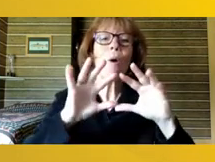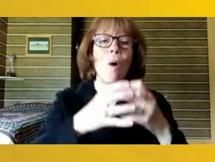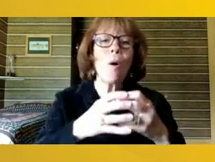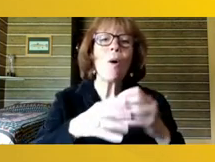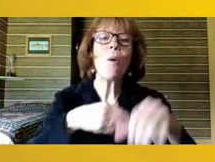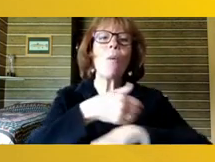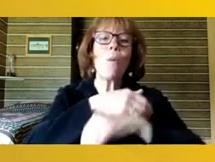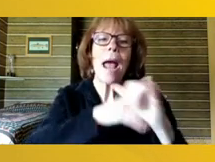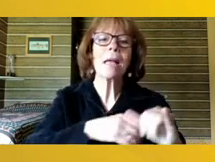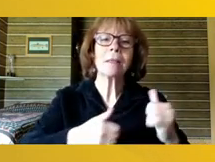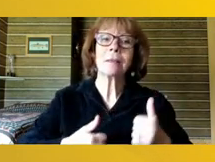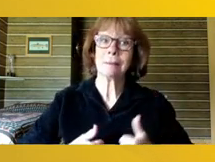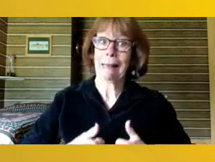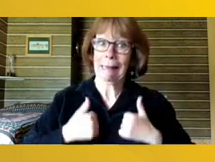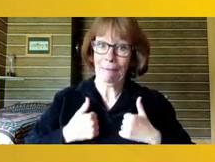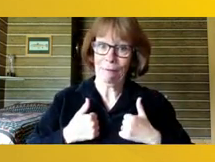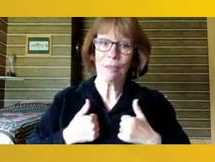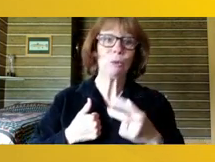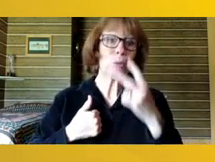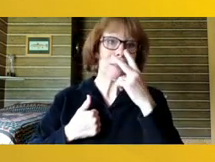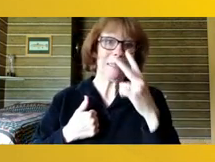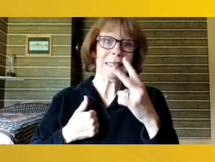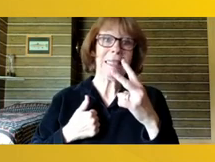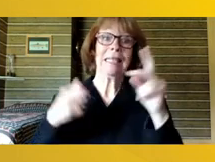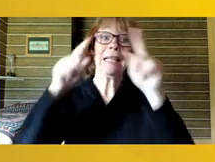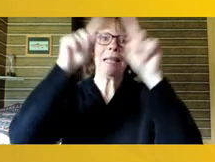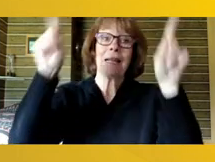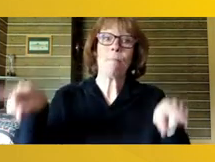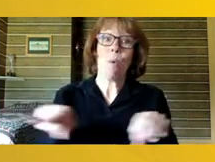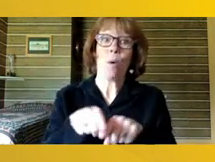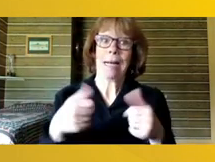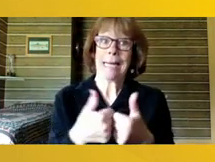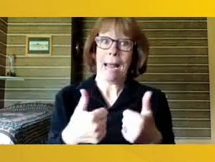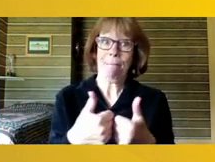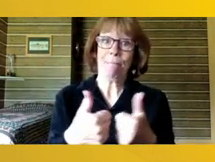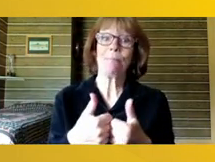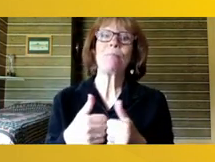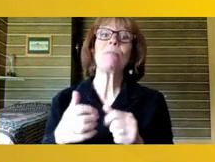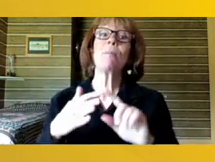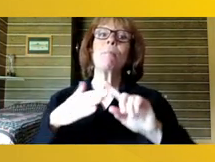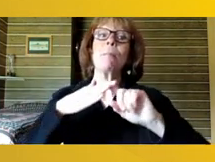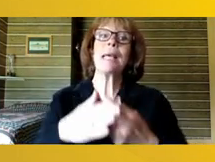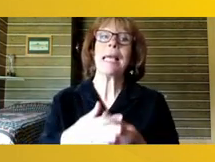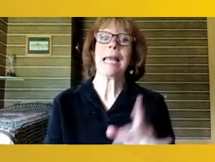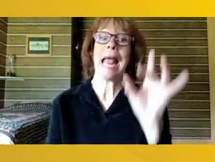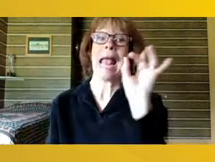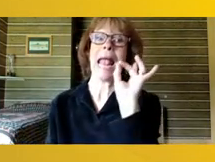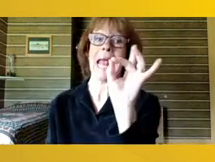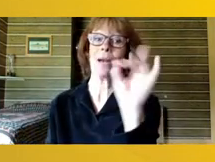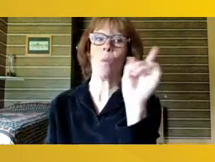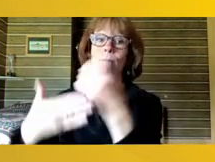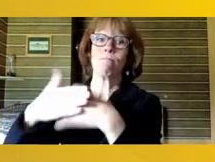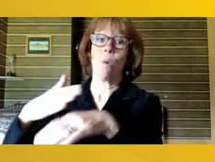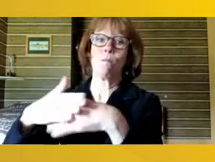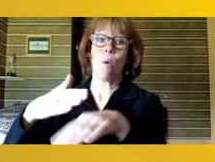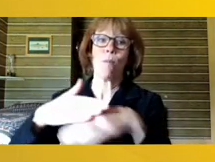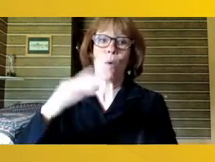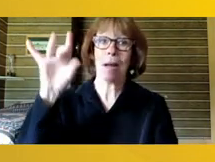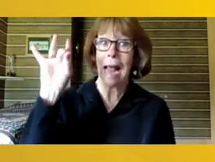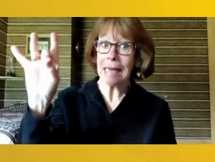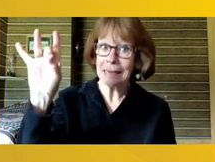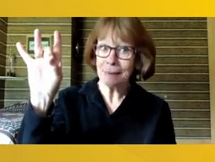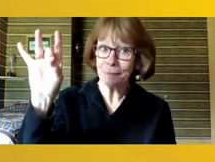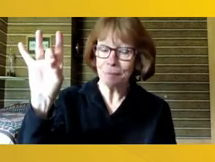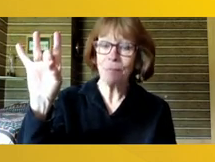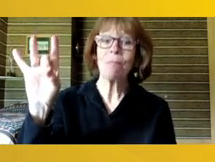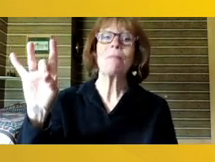left is their game board. The game starts with 8 whales in the calving ground. Students spin a spinner for each whale